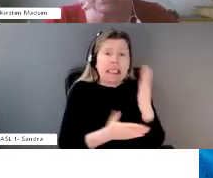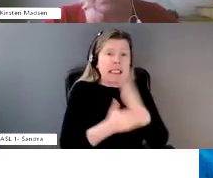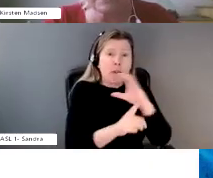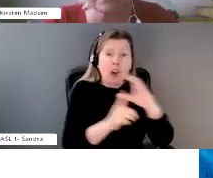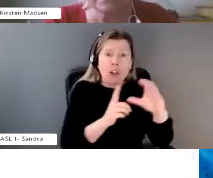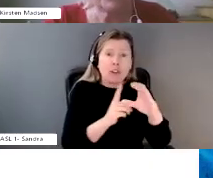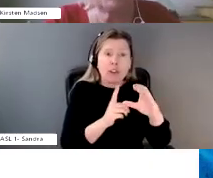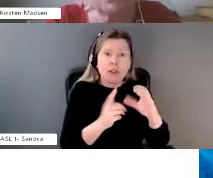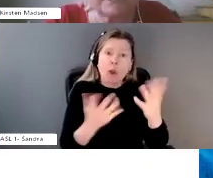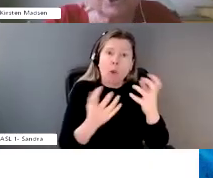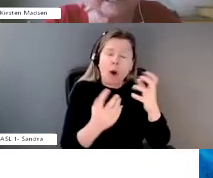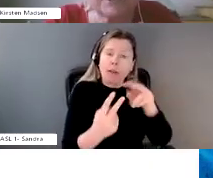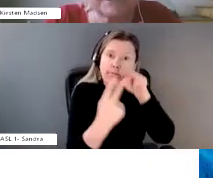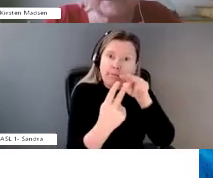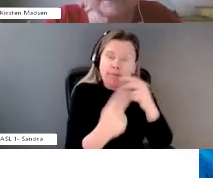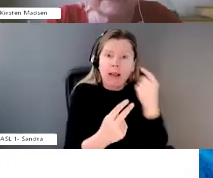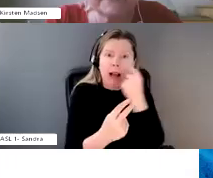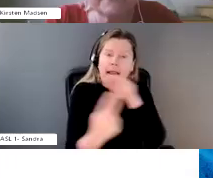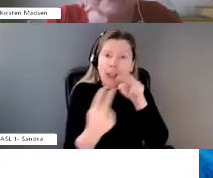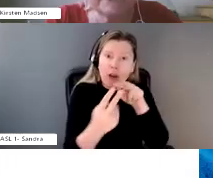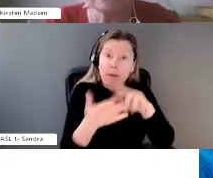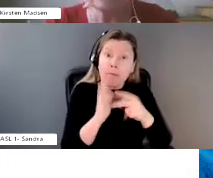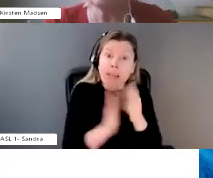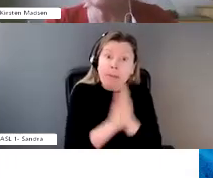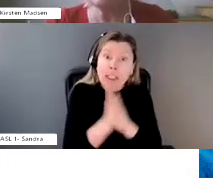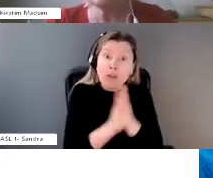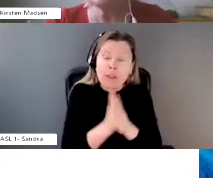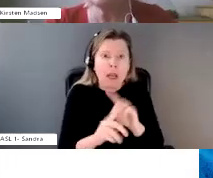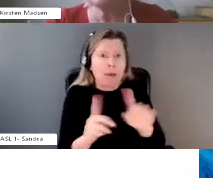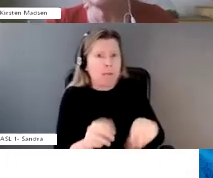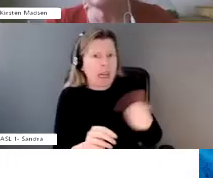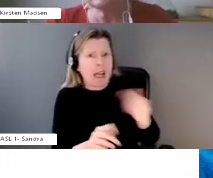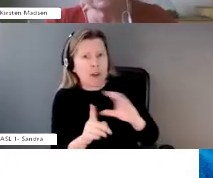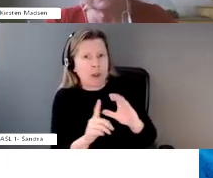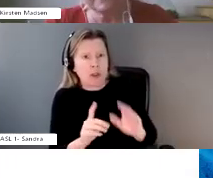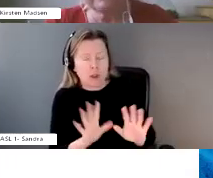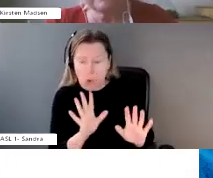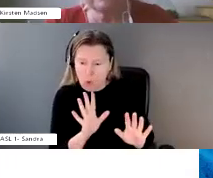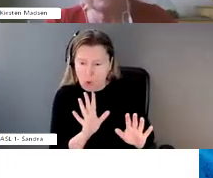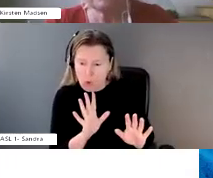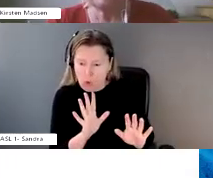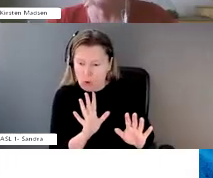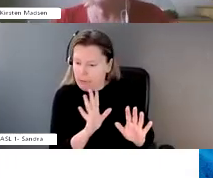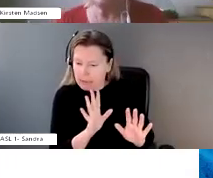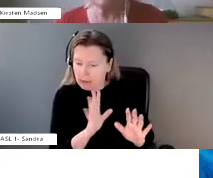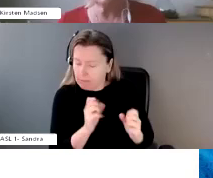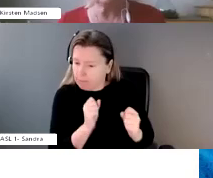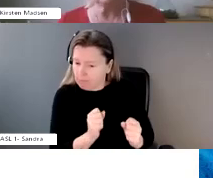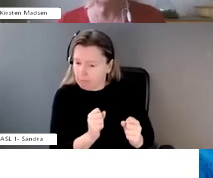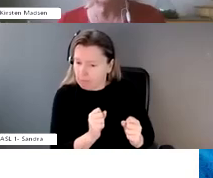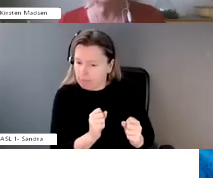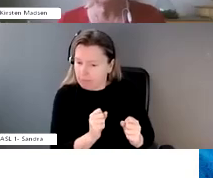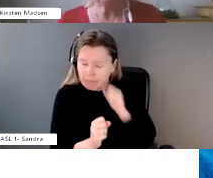they're talking to show that you're interested. In other cultures, that's disrespectful. But if you're in